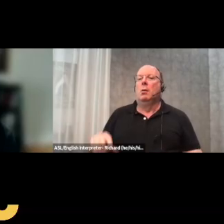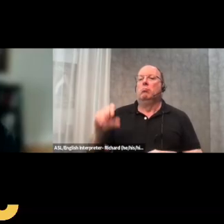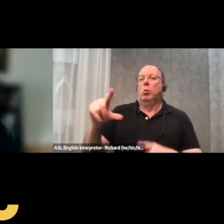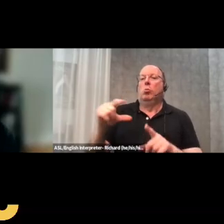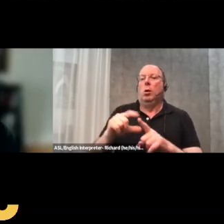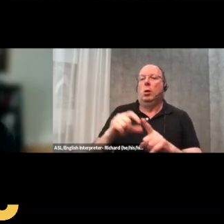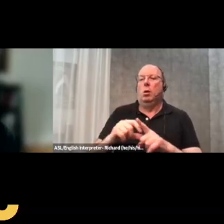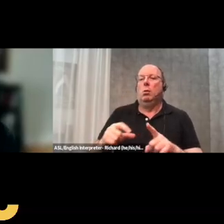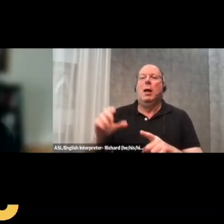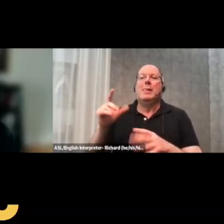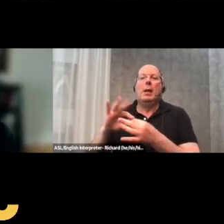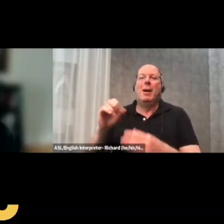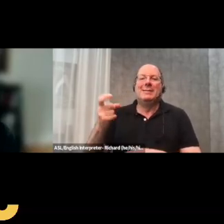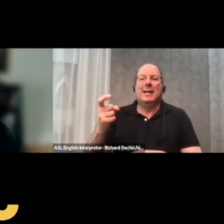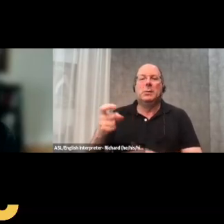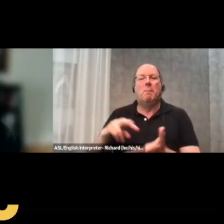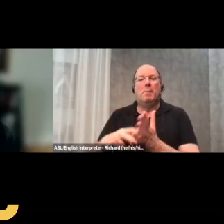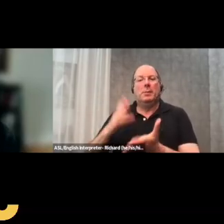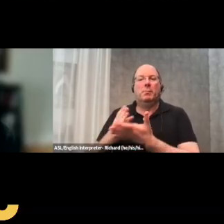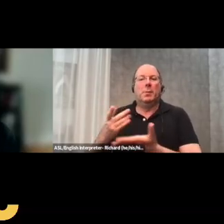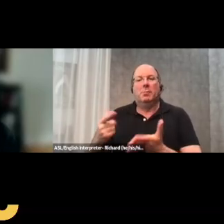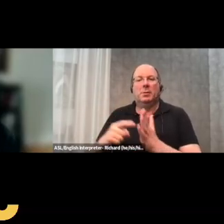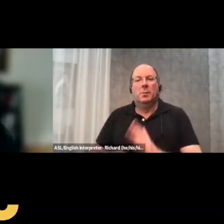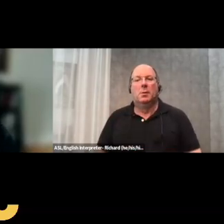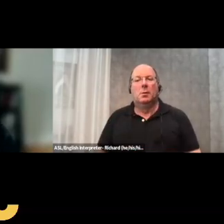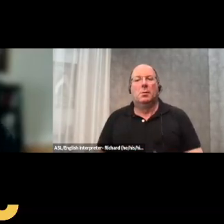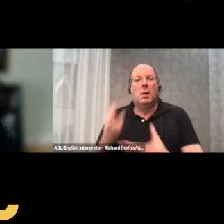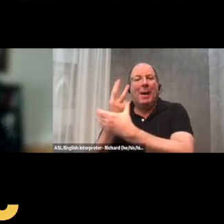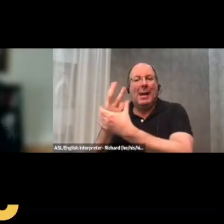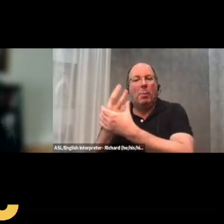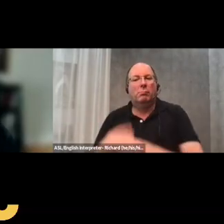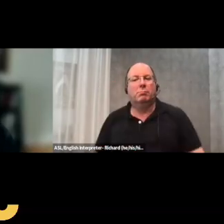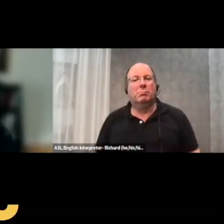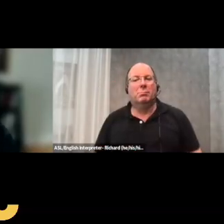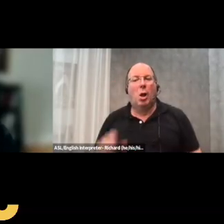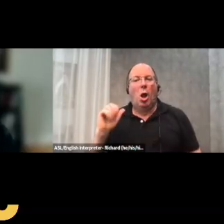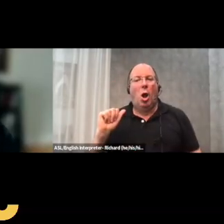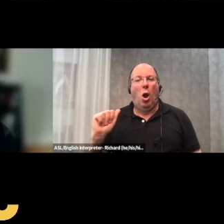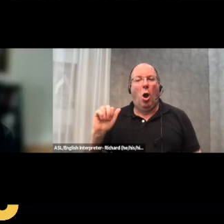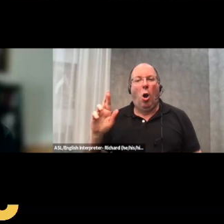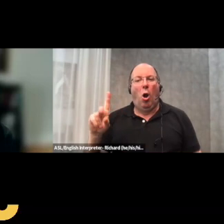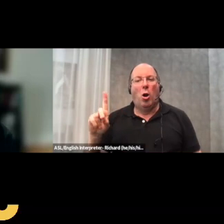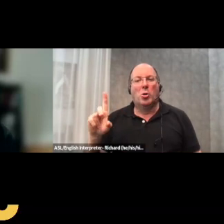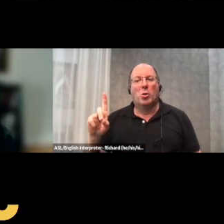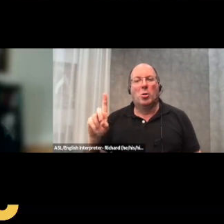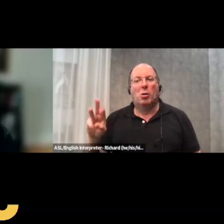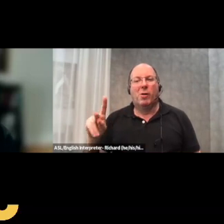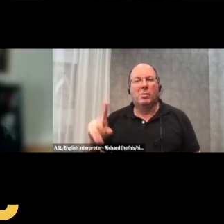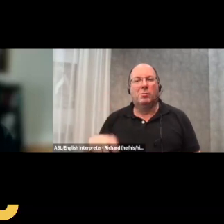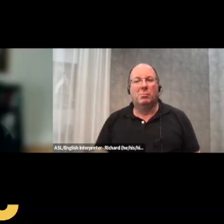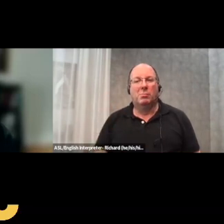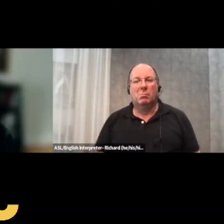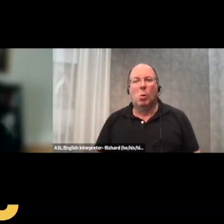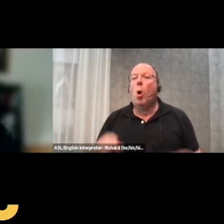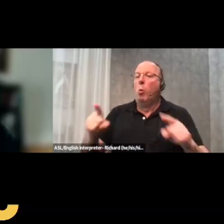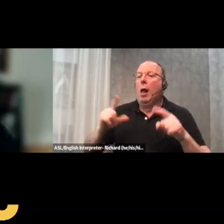that's unrelated to sex. Things like, you know, pineapple or aardvark or something like that, that you typically wouldn't hear during